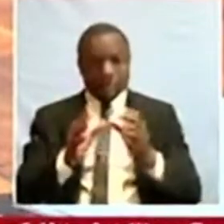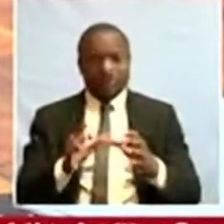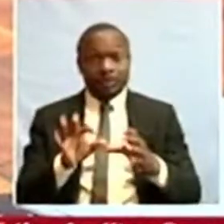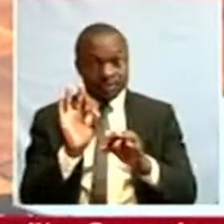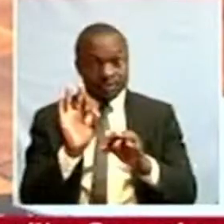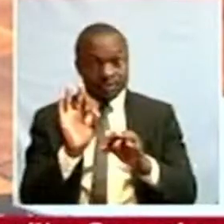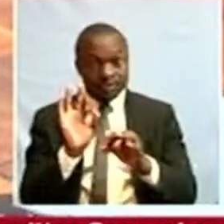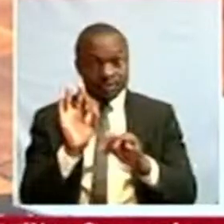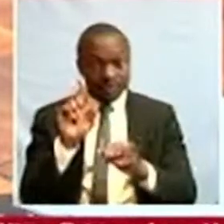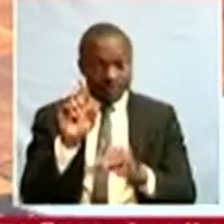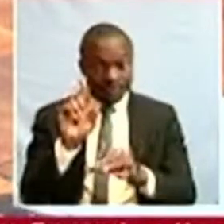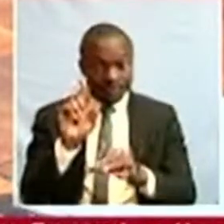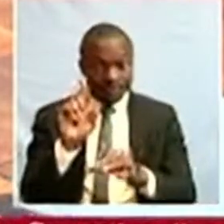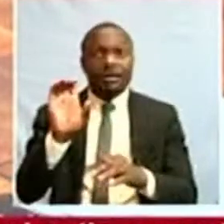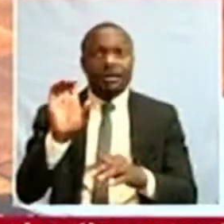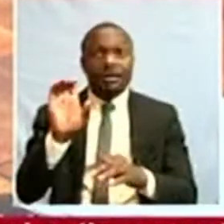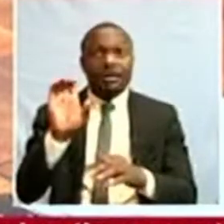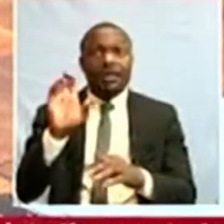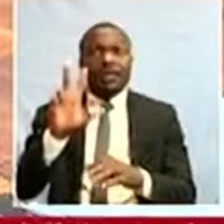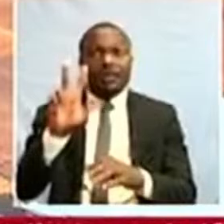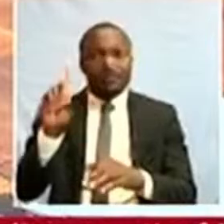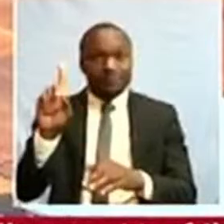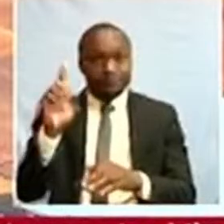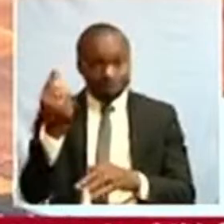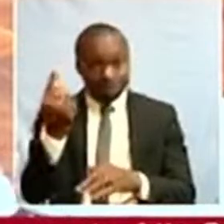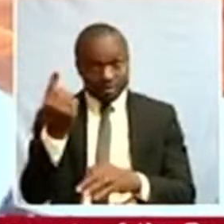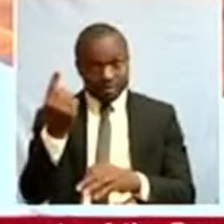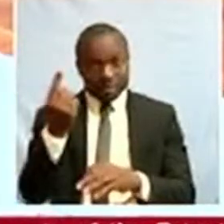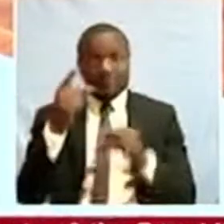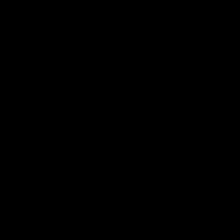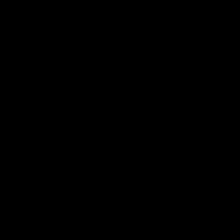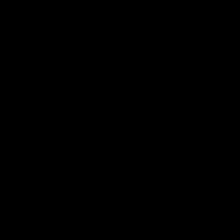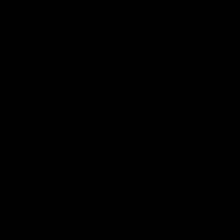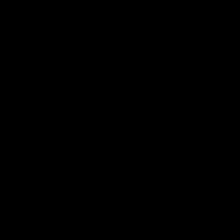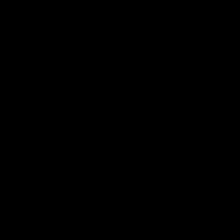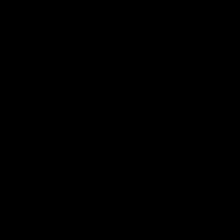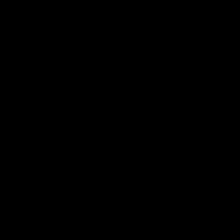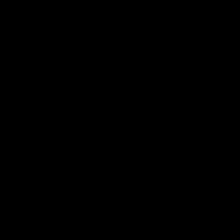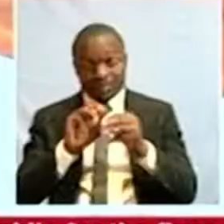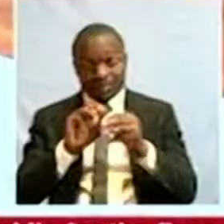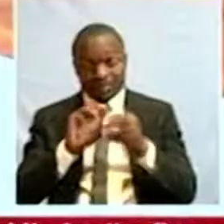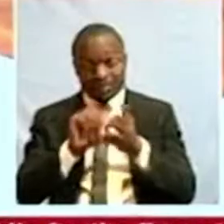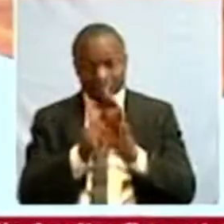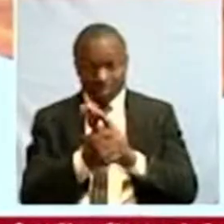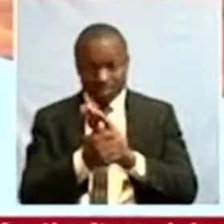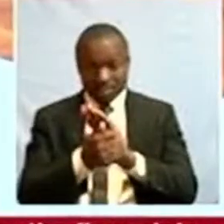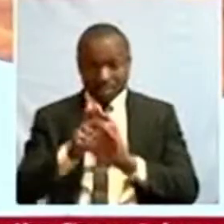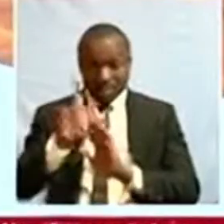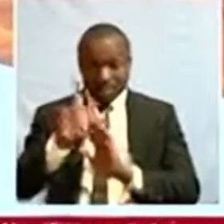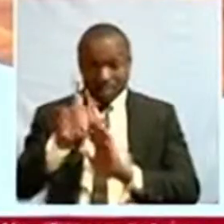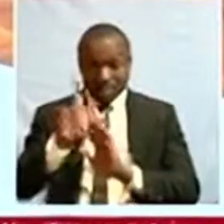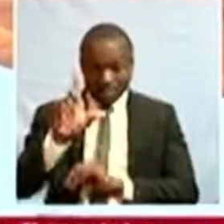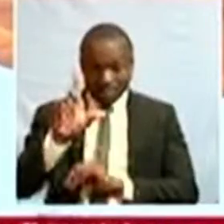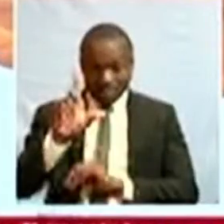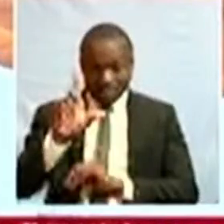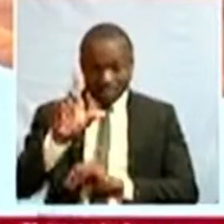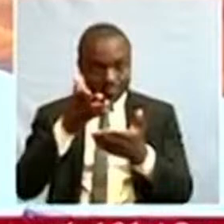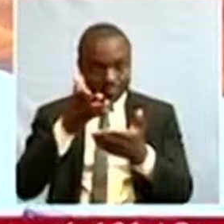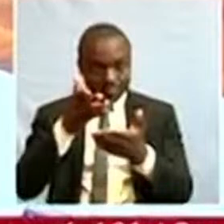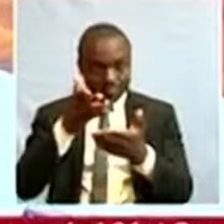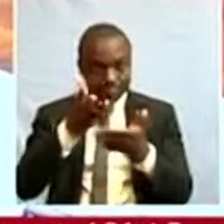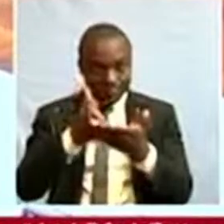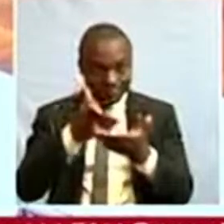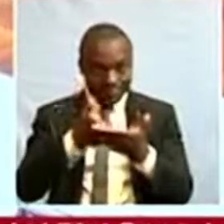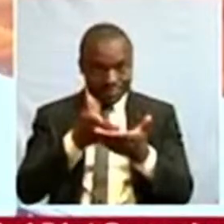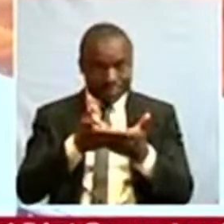Regulation 135(1) of the Public Finance Management General Regulations of 2020, referred to